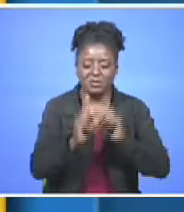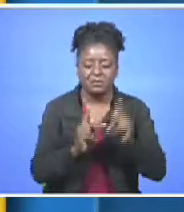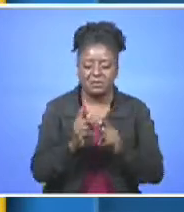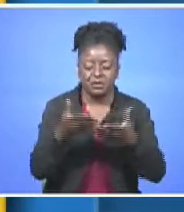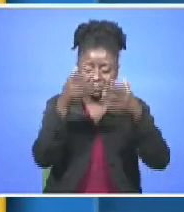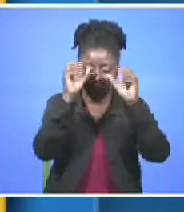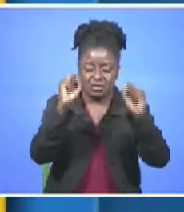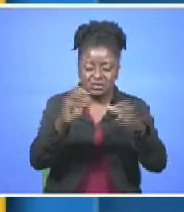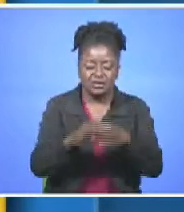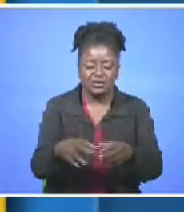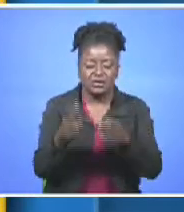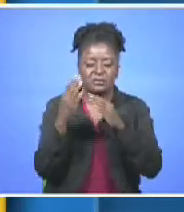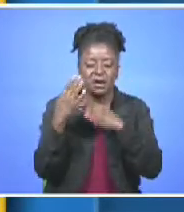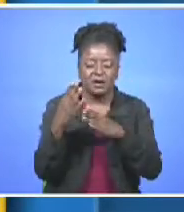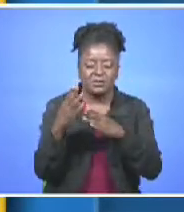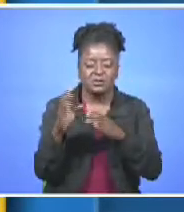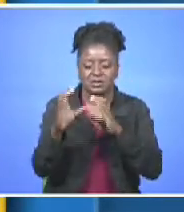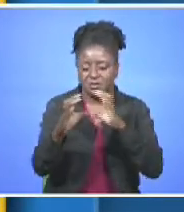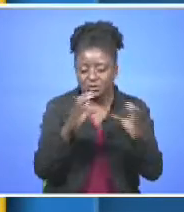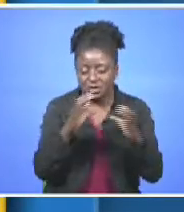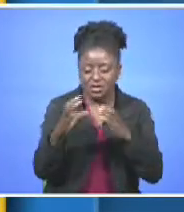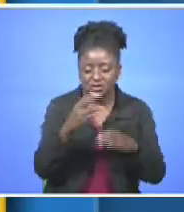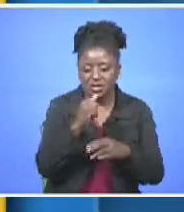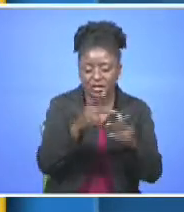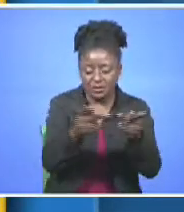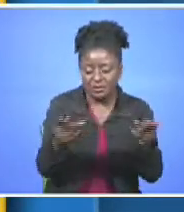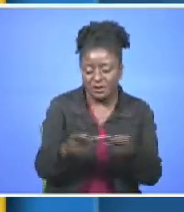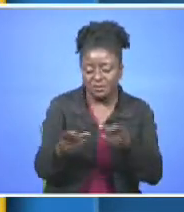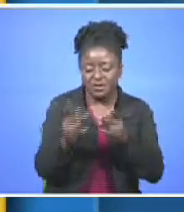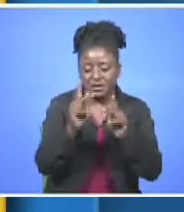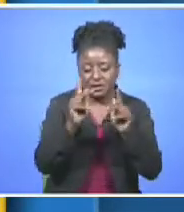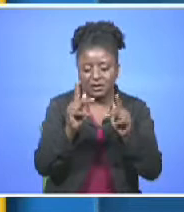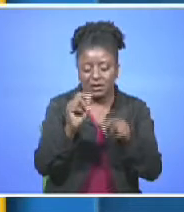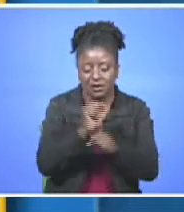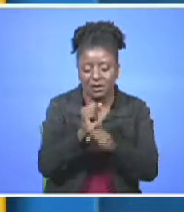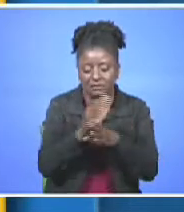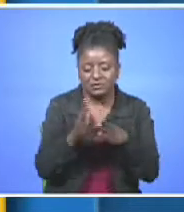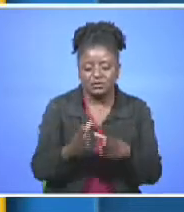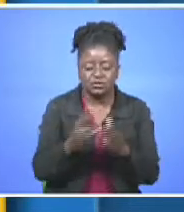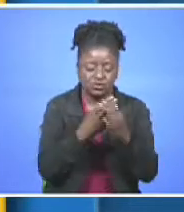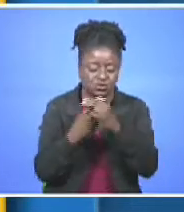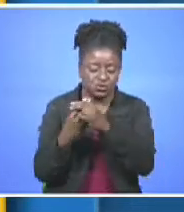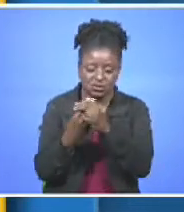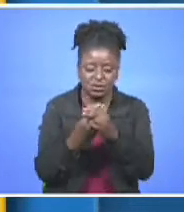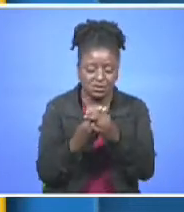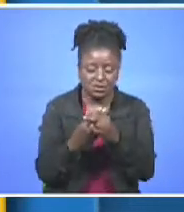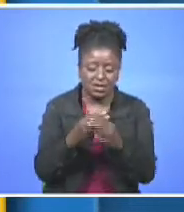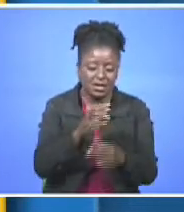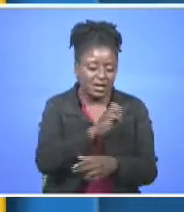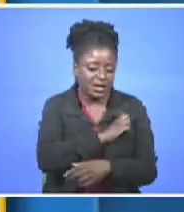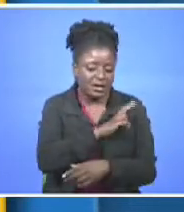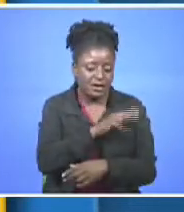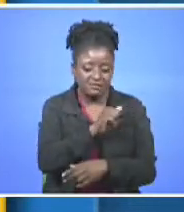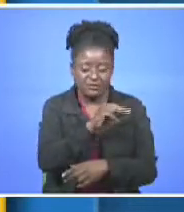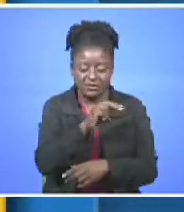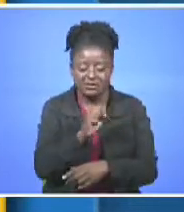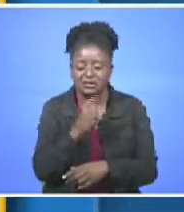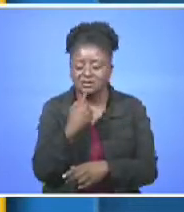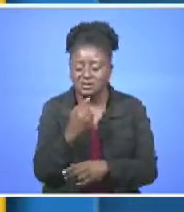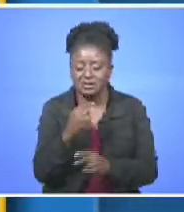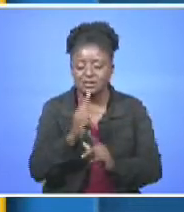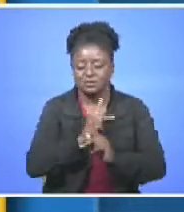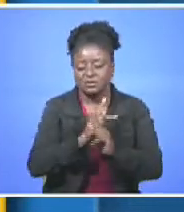Well, president of the Bahamas Communications and Public Officers Union, Bernard Evans, says the protection of workers